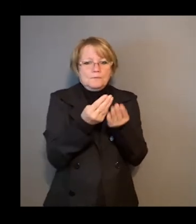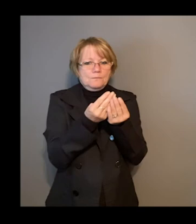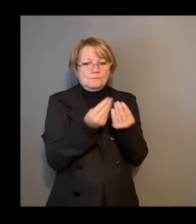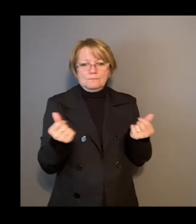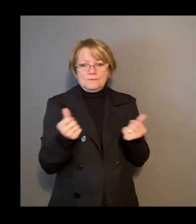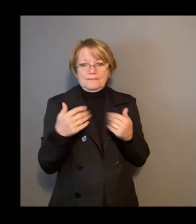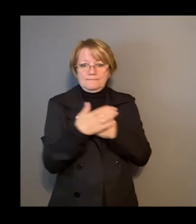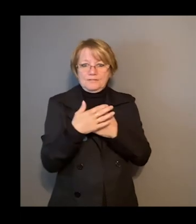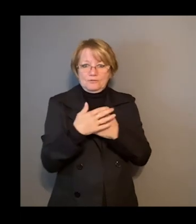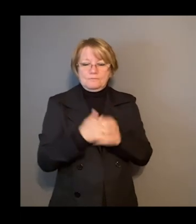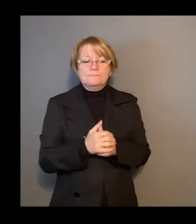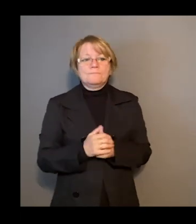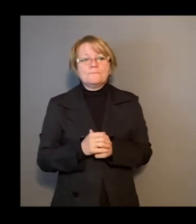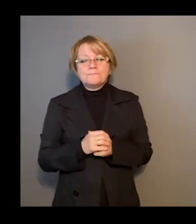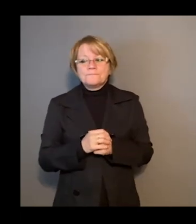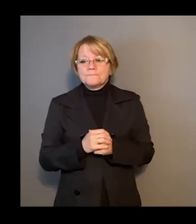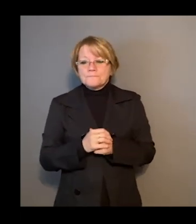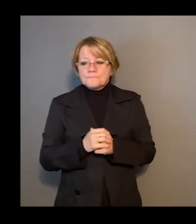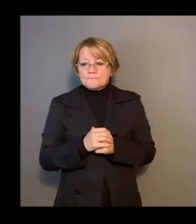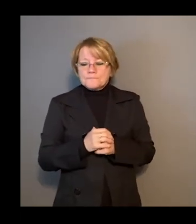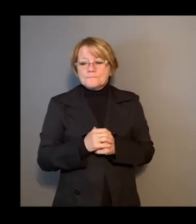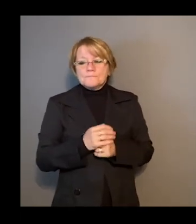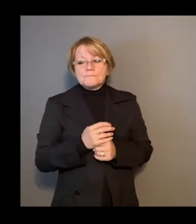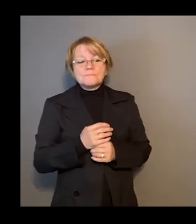For me, it was really just